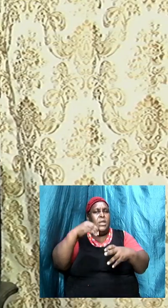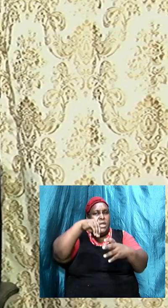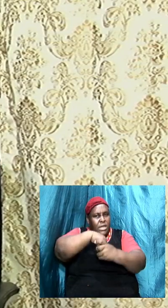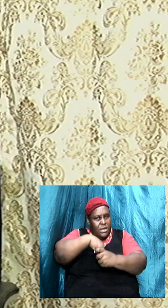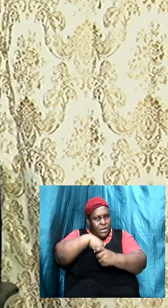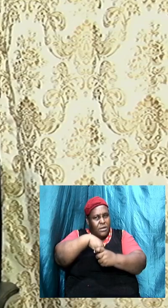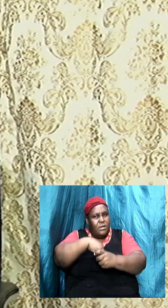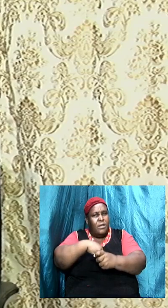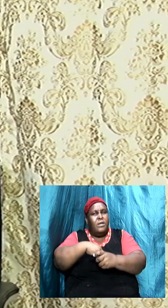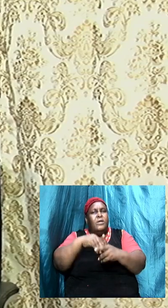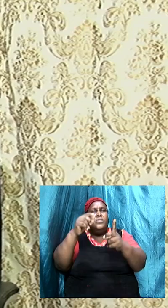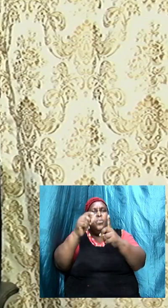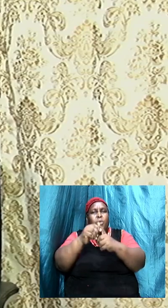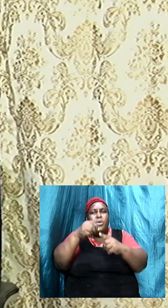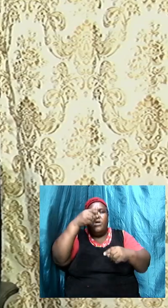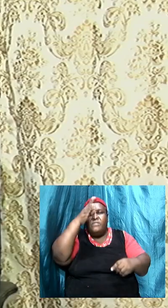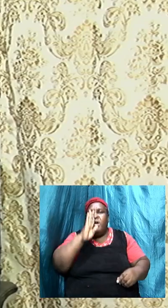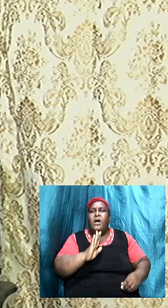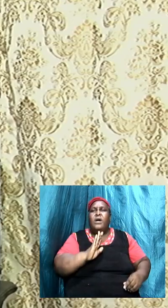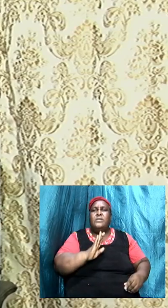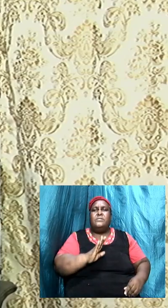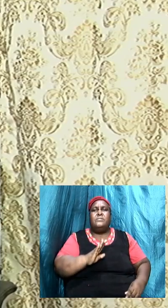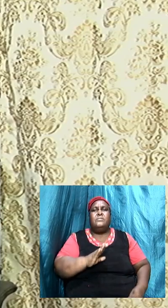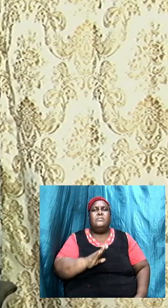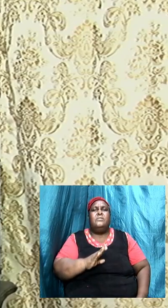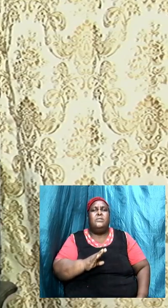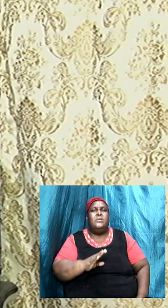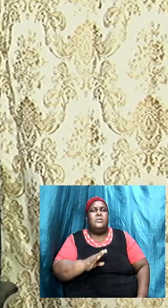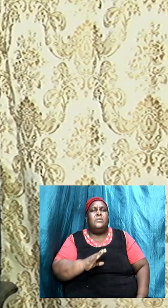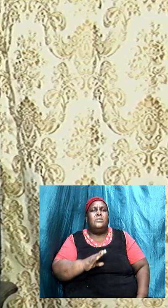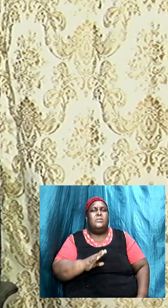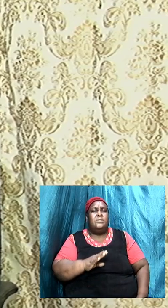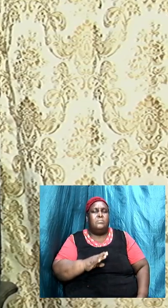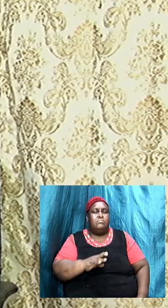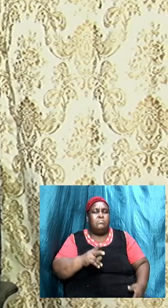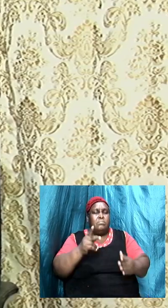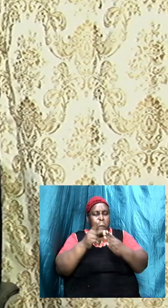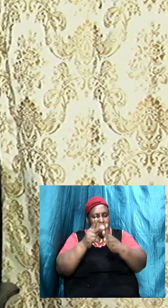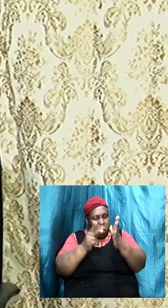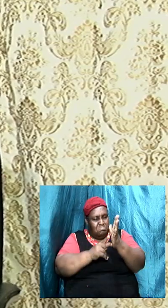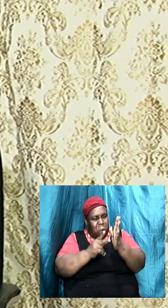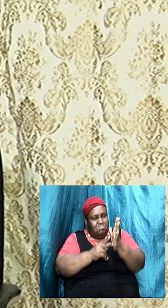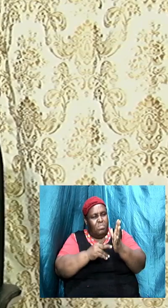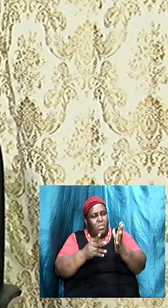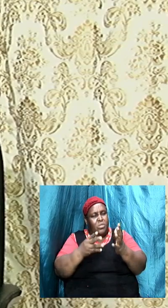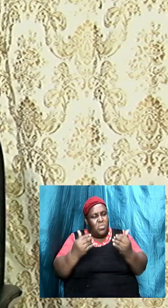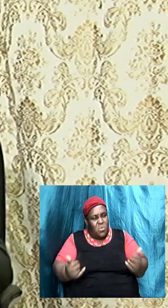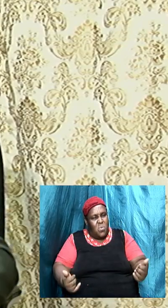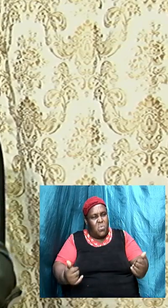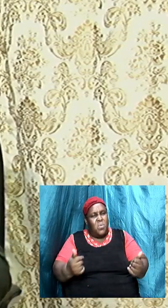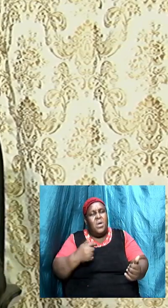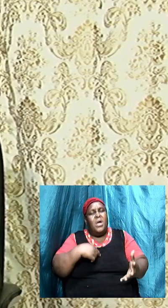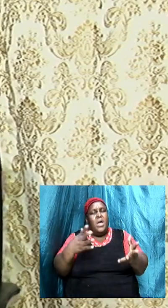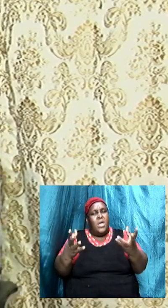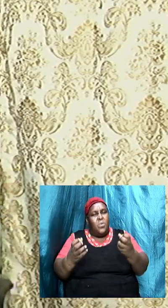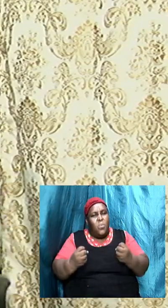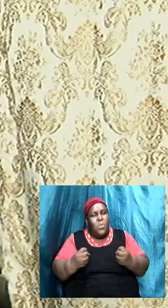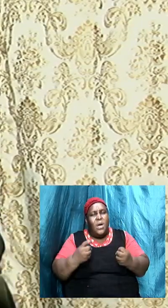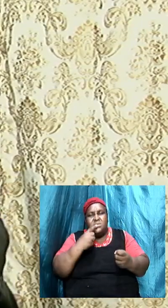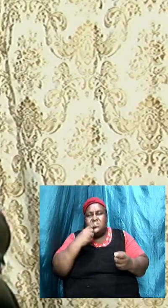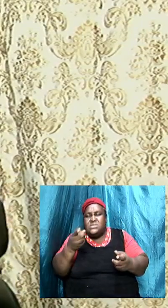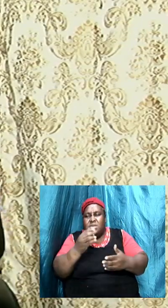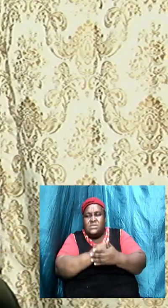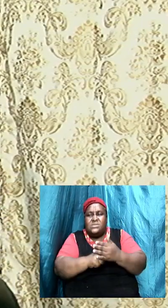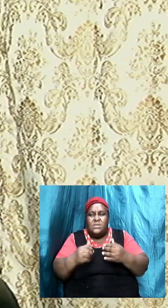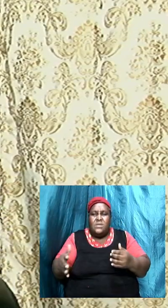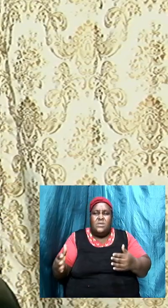And this is other teaching that can be based on biblical principles. Now I want to make a little point here. Because sometimes,